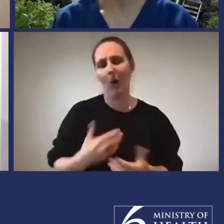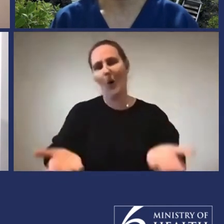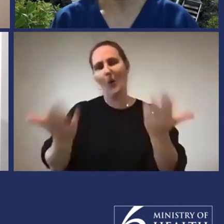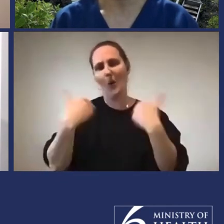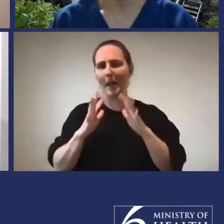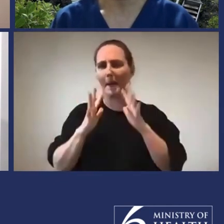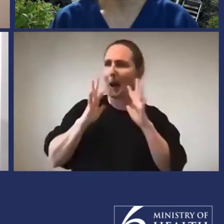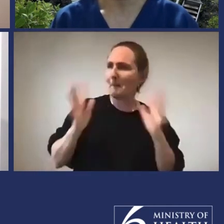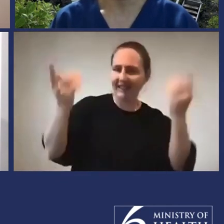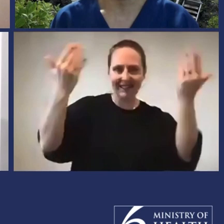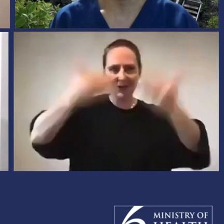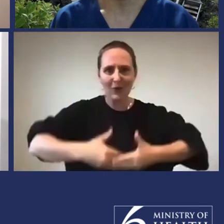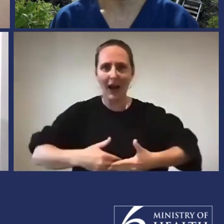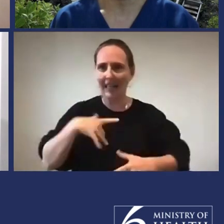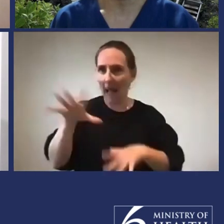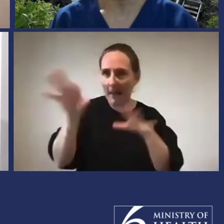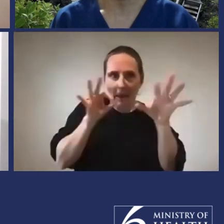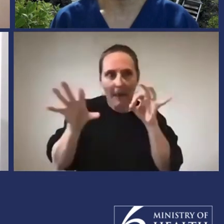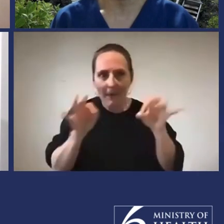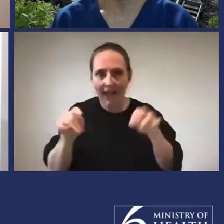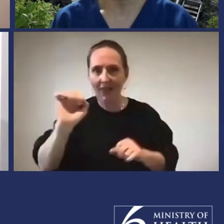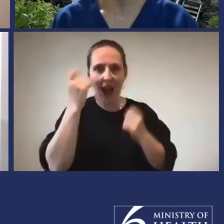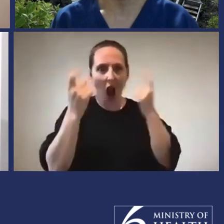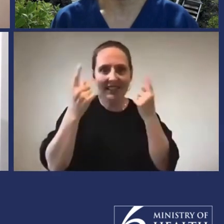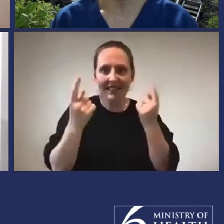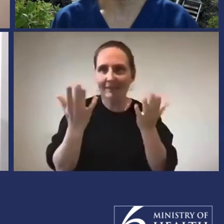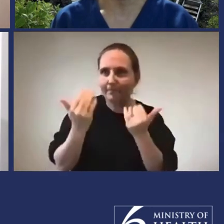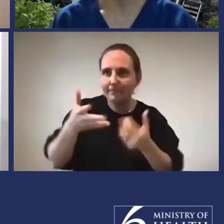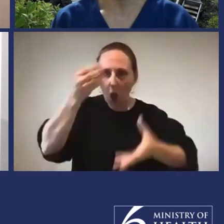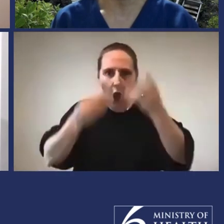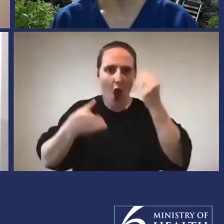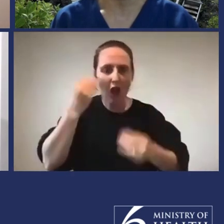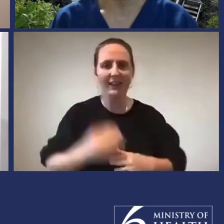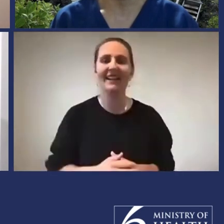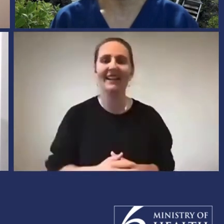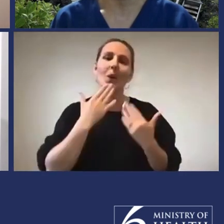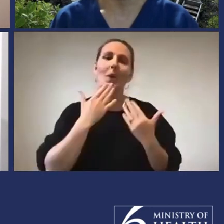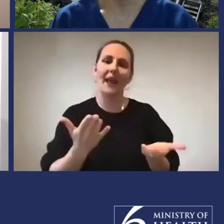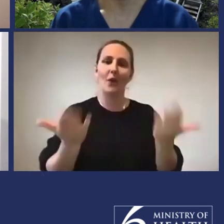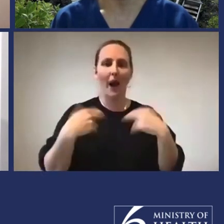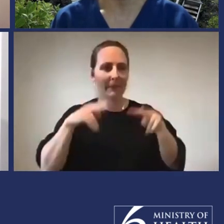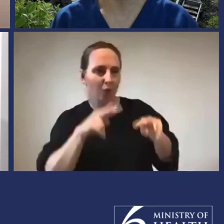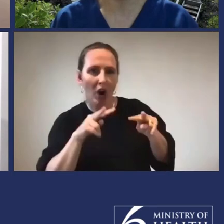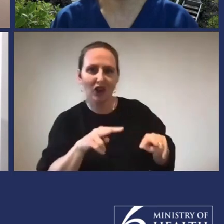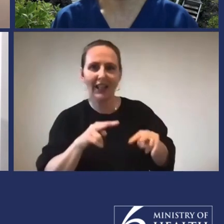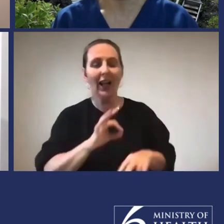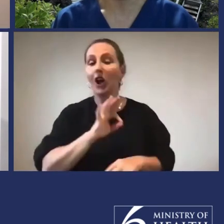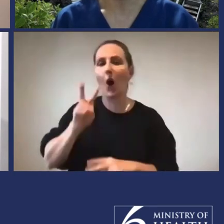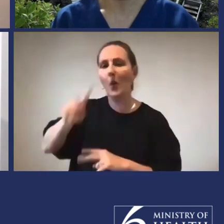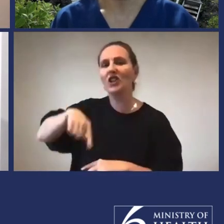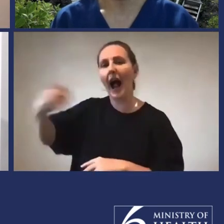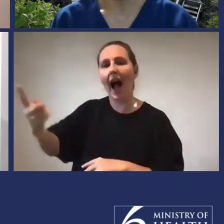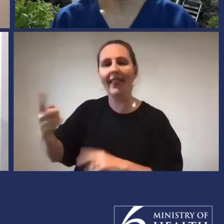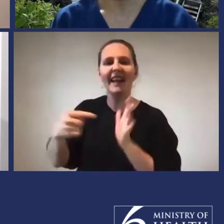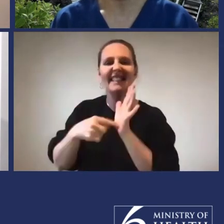their brains. Thank you very much for joining us for this and not for tuning in to Treasure Island. If you're